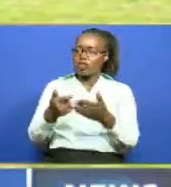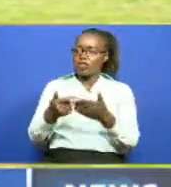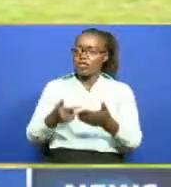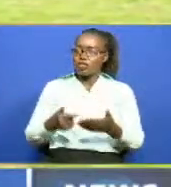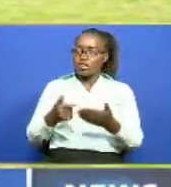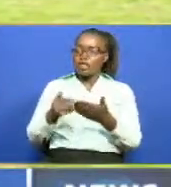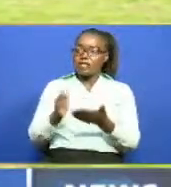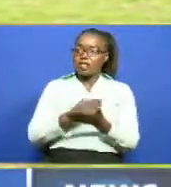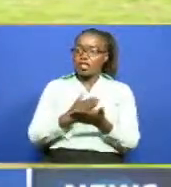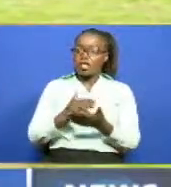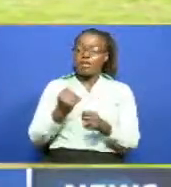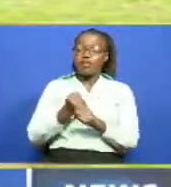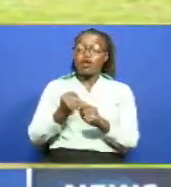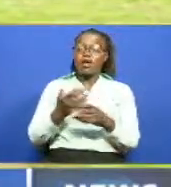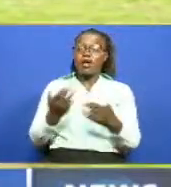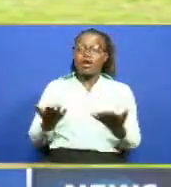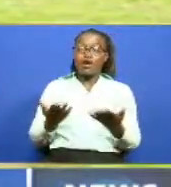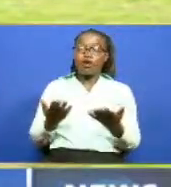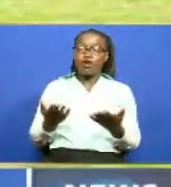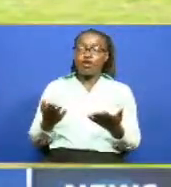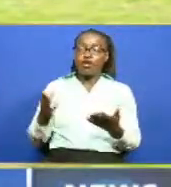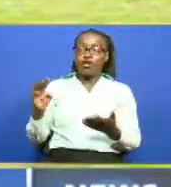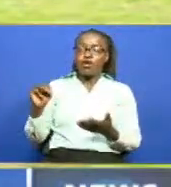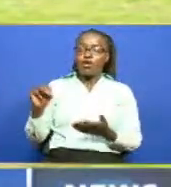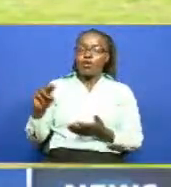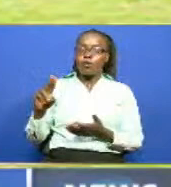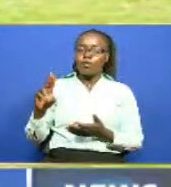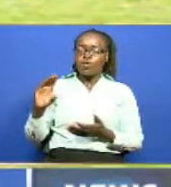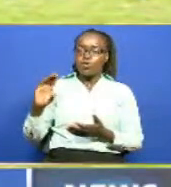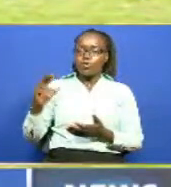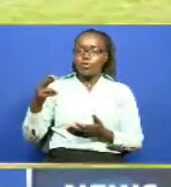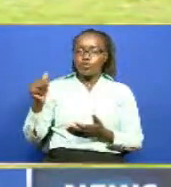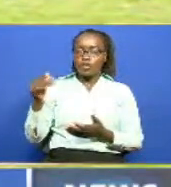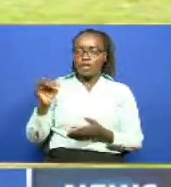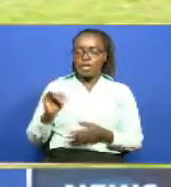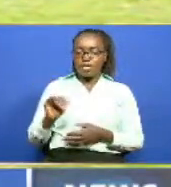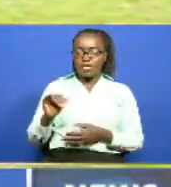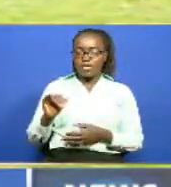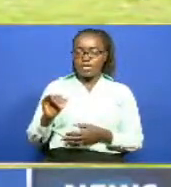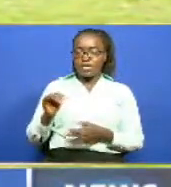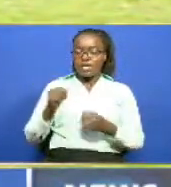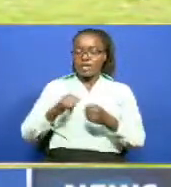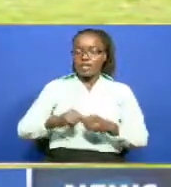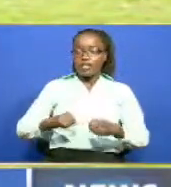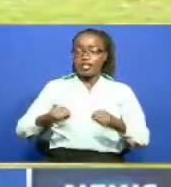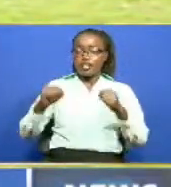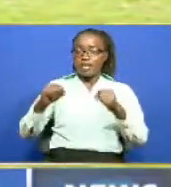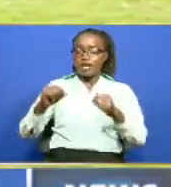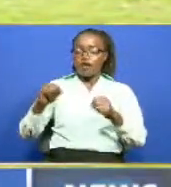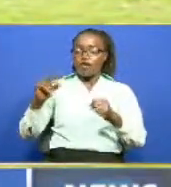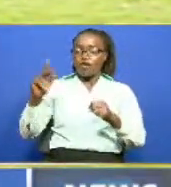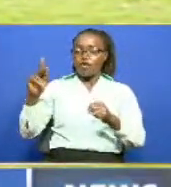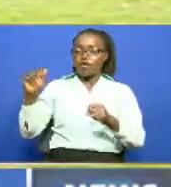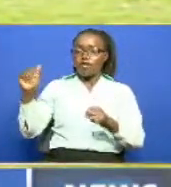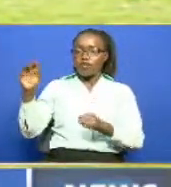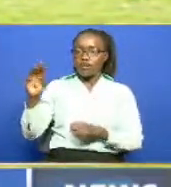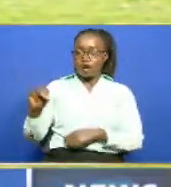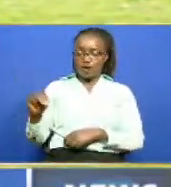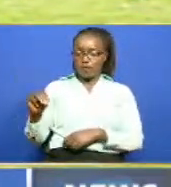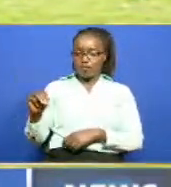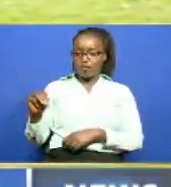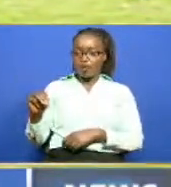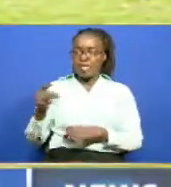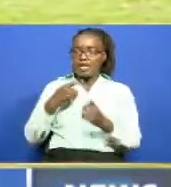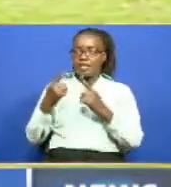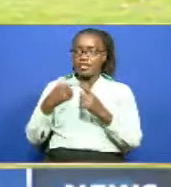is doing is Mr. Mushai Kunyiha. He is the chairman of the Kenya Association of Manufacturers, and he shall be telling us